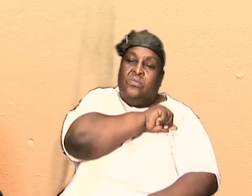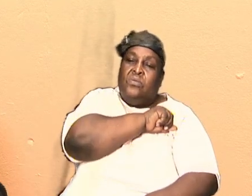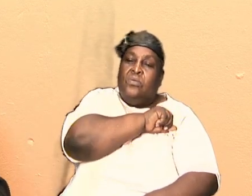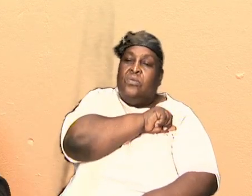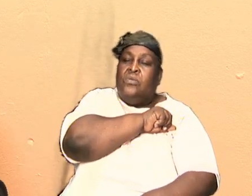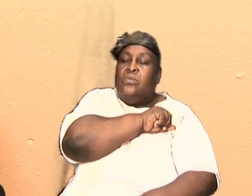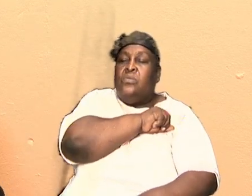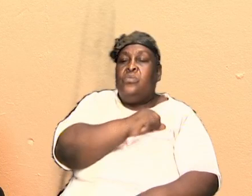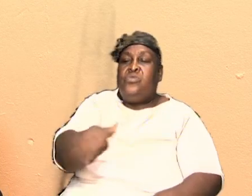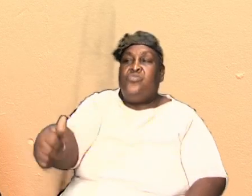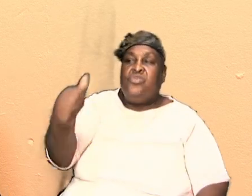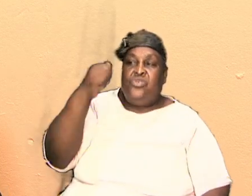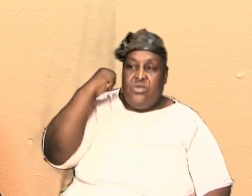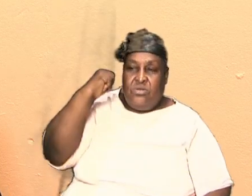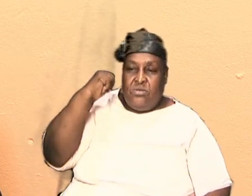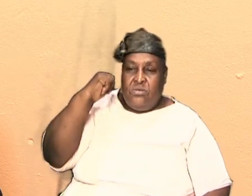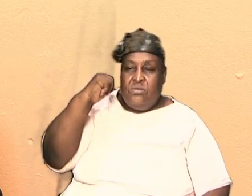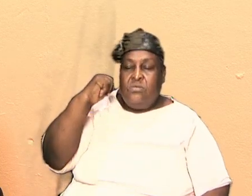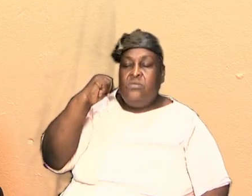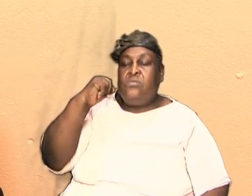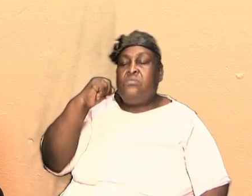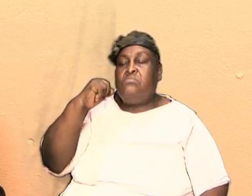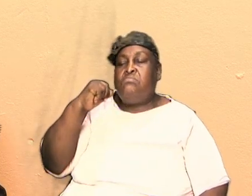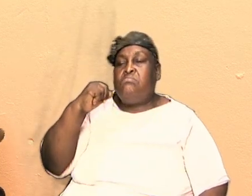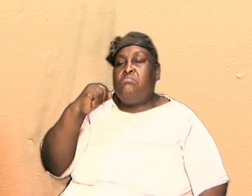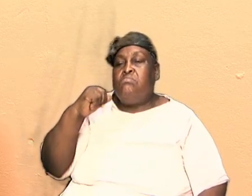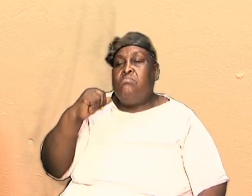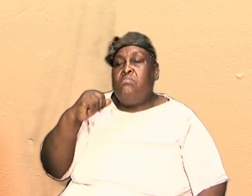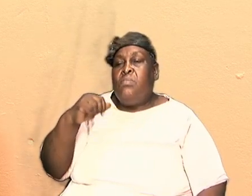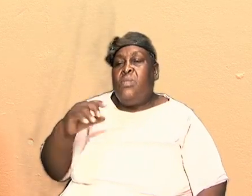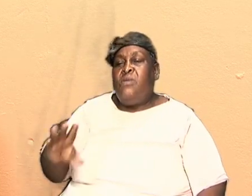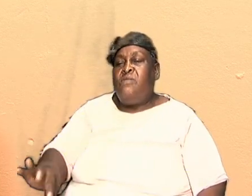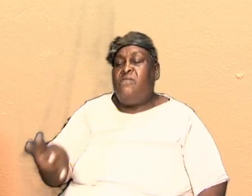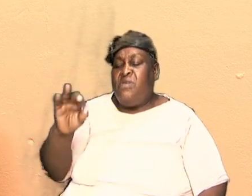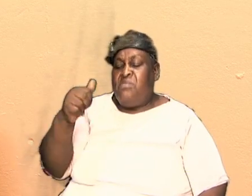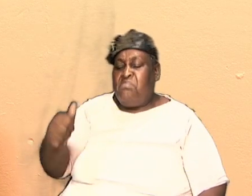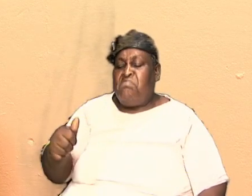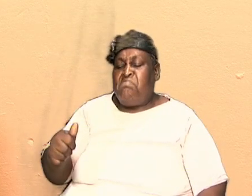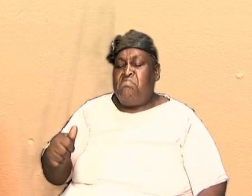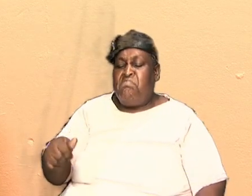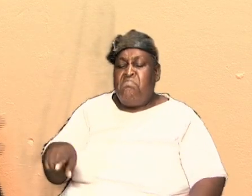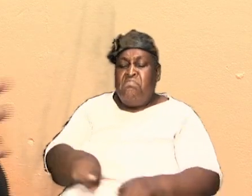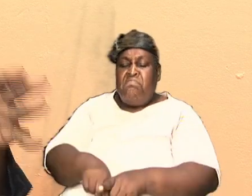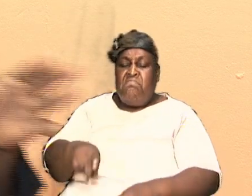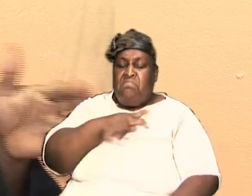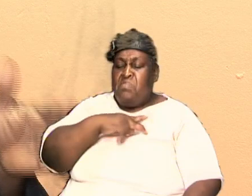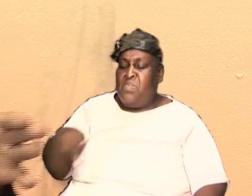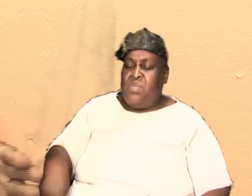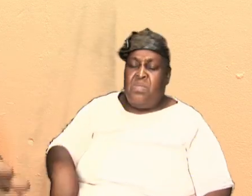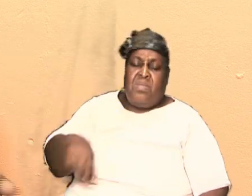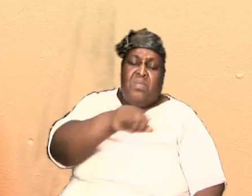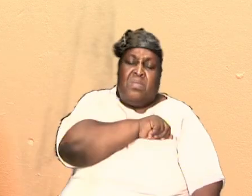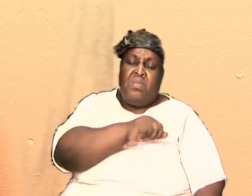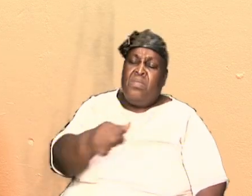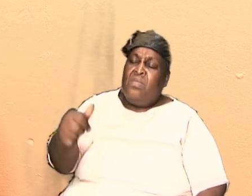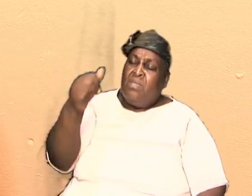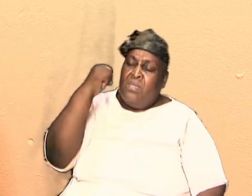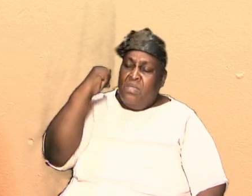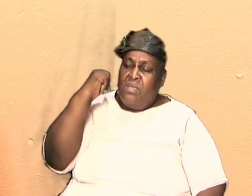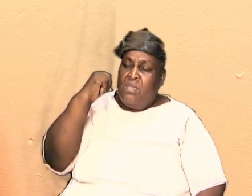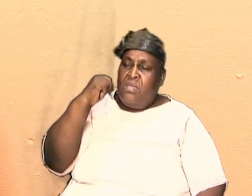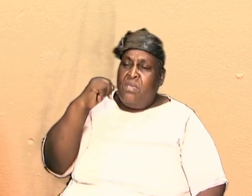We are going to find ourselves like King Saul, who was rejected Yes, he was rejected from being